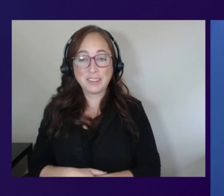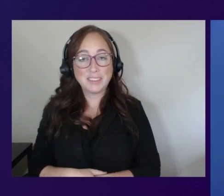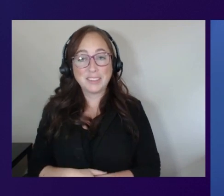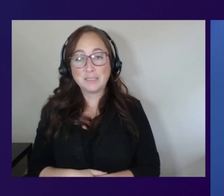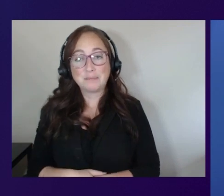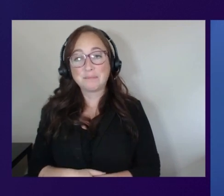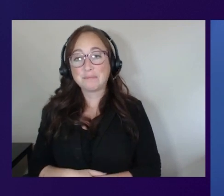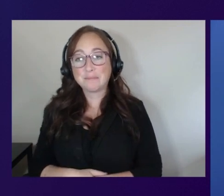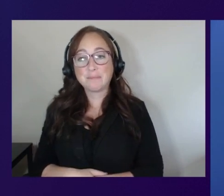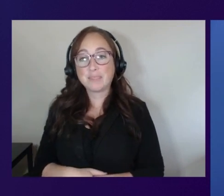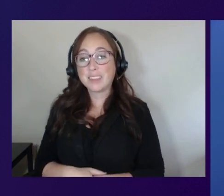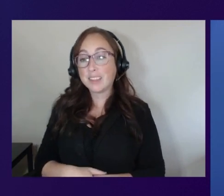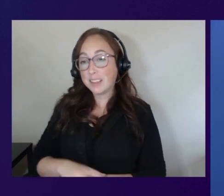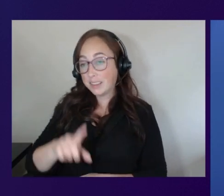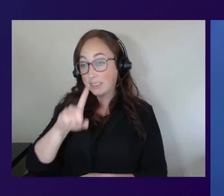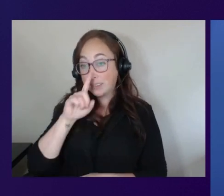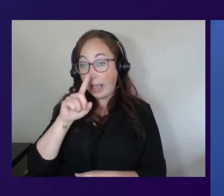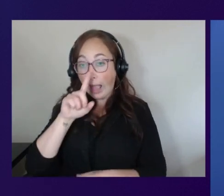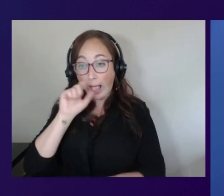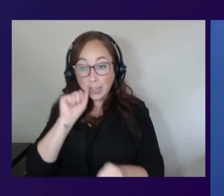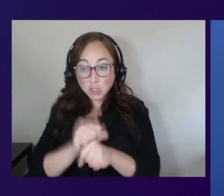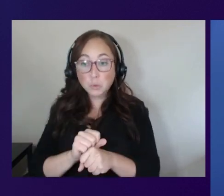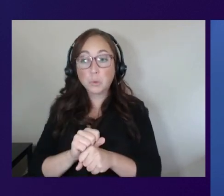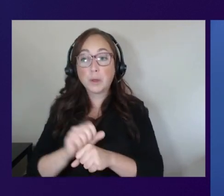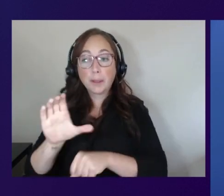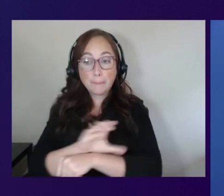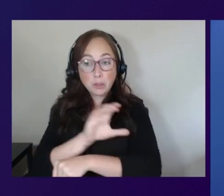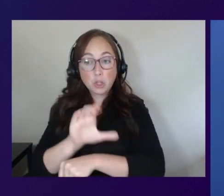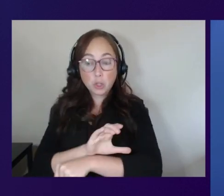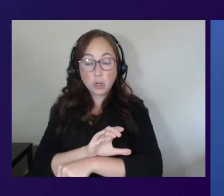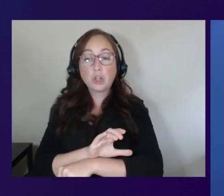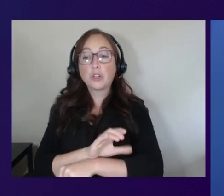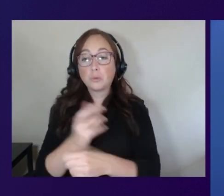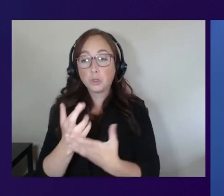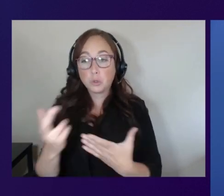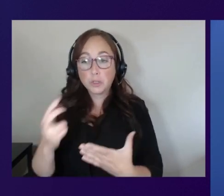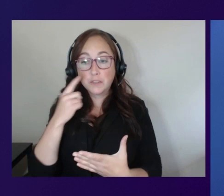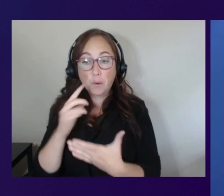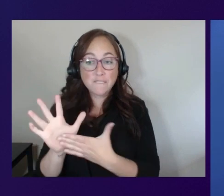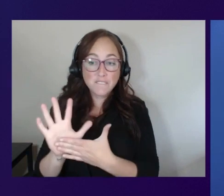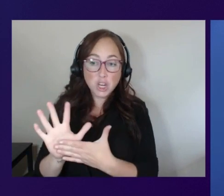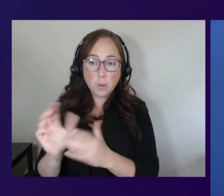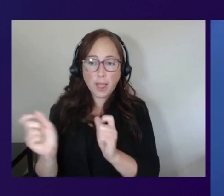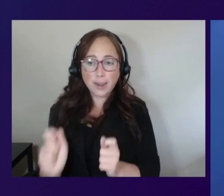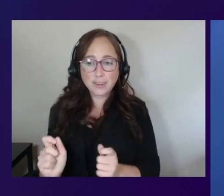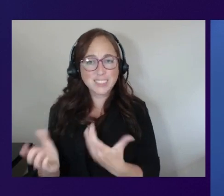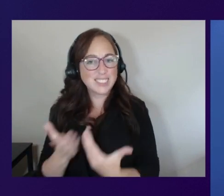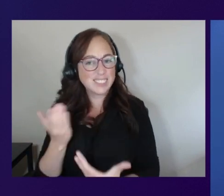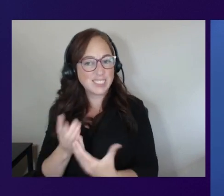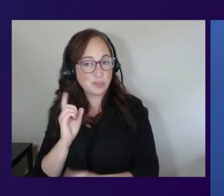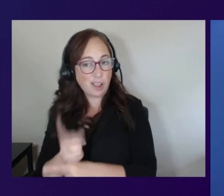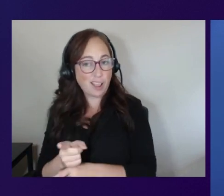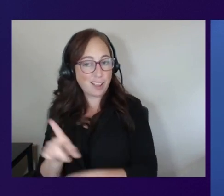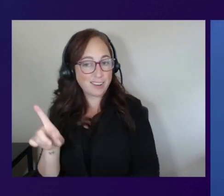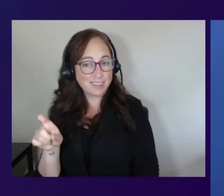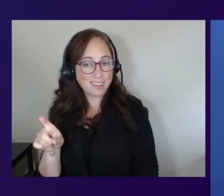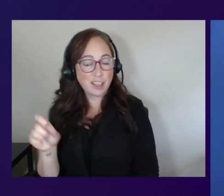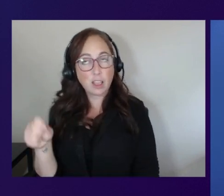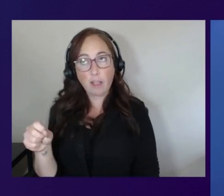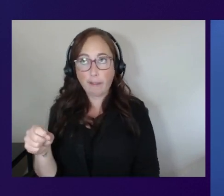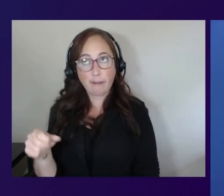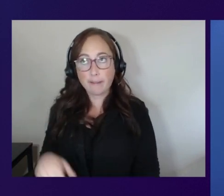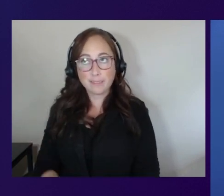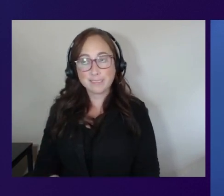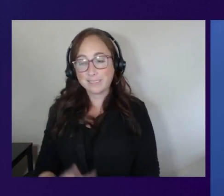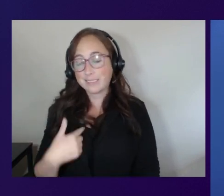Getting physical desktop resource to video editing super easy, right, guys? Yeah. I'm looking